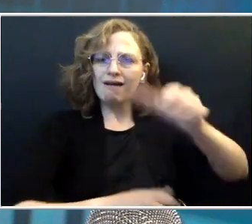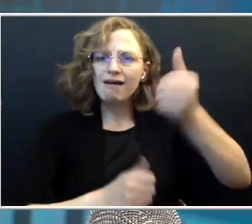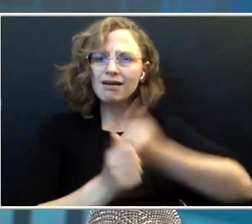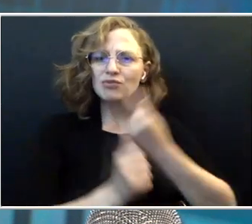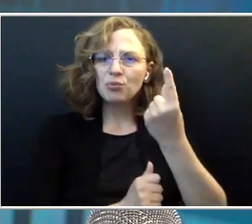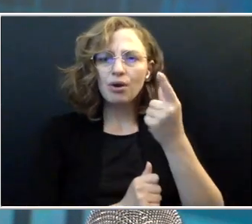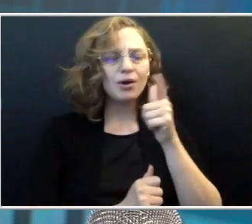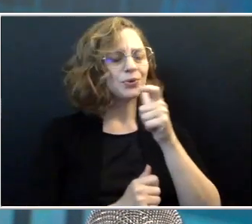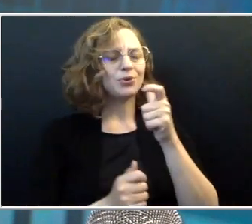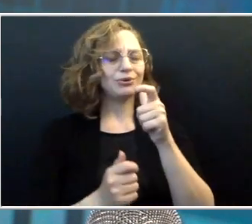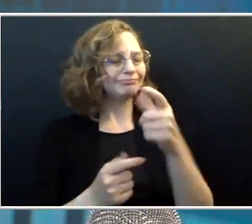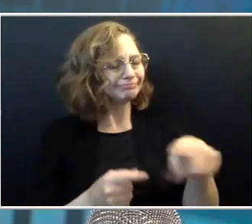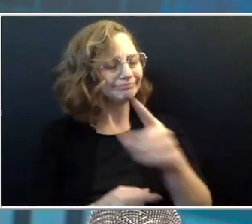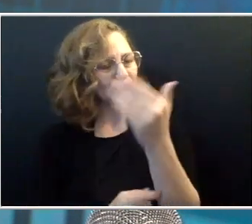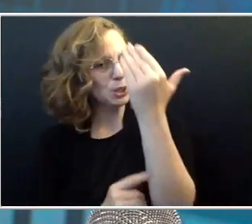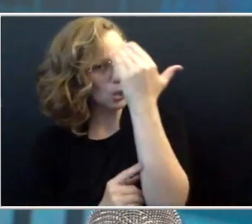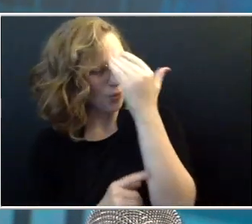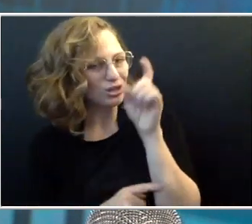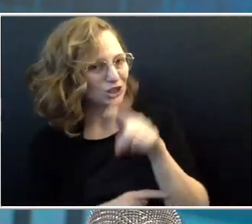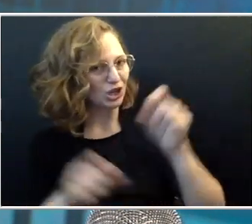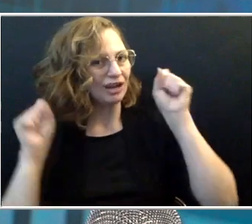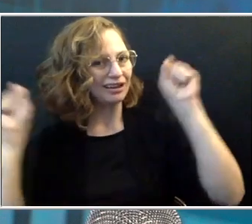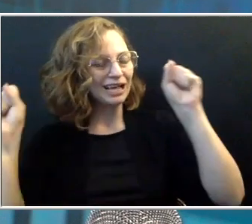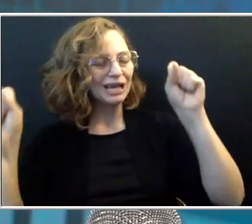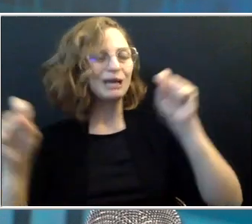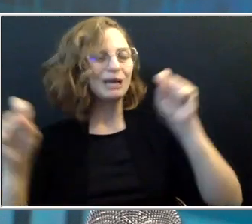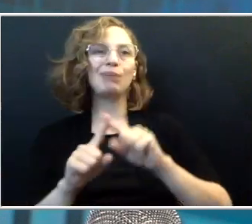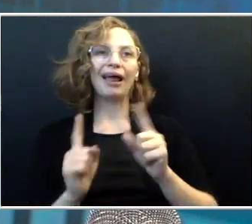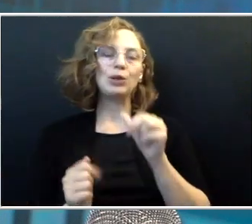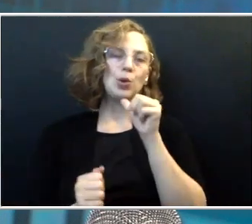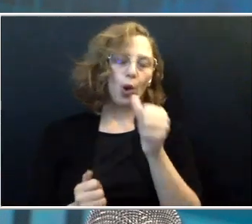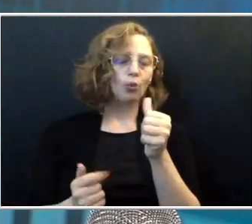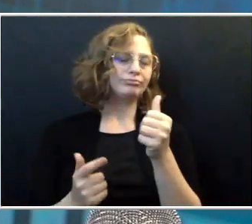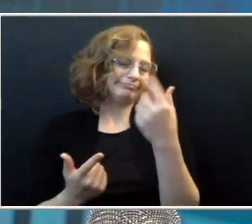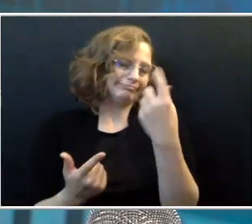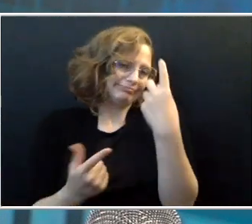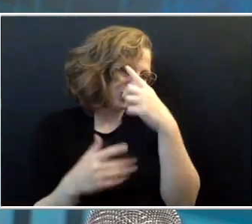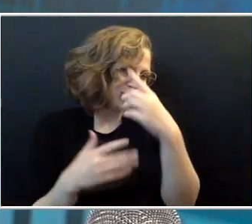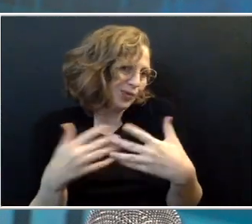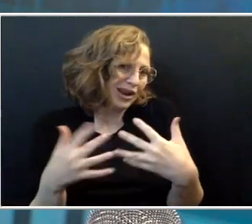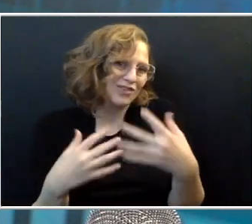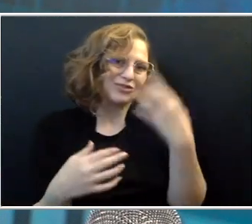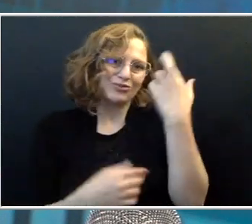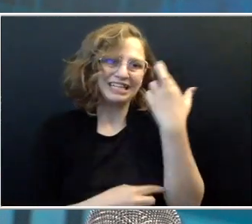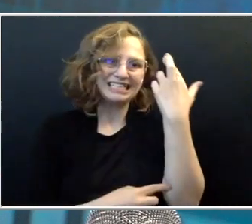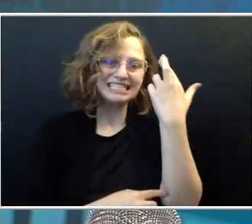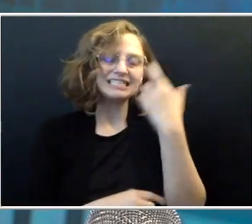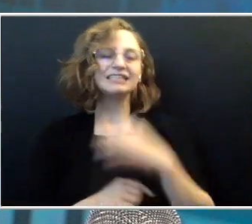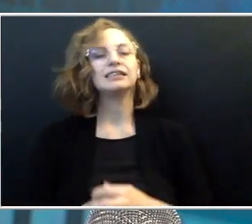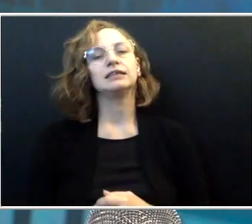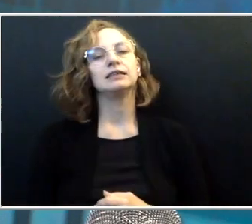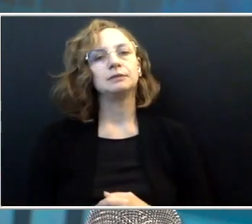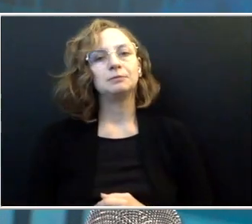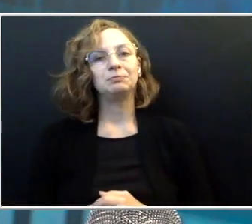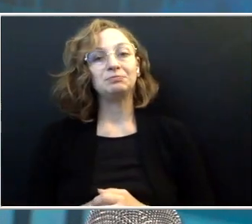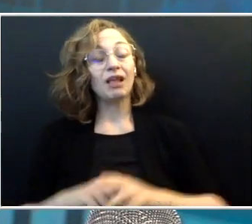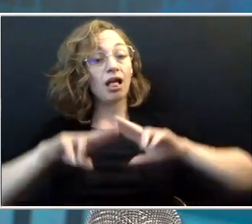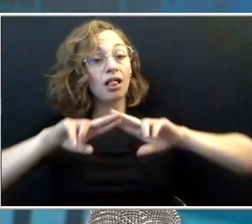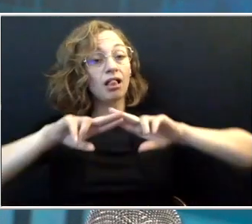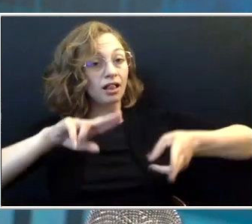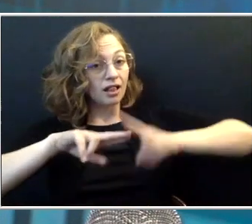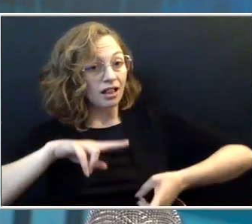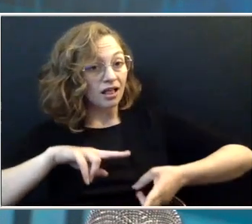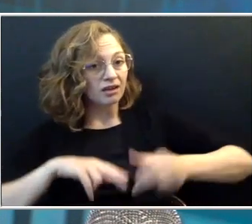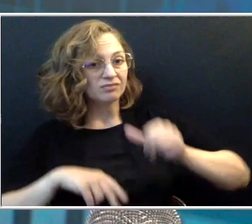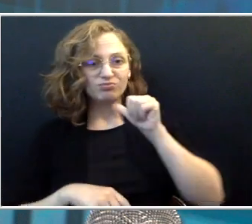reason. We'll explain why losing weight isn't really, or even always, but really isn't the focus. We'll discuss